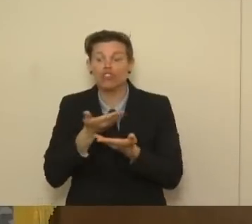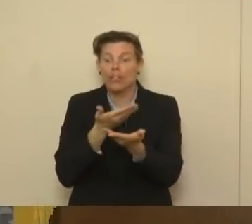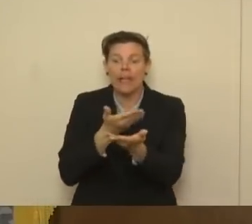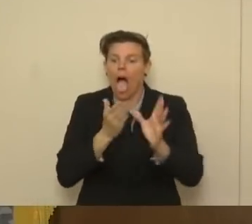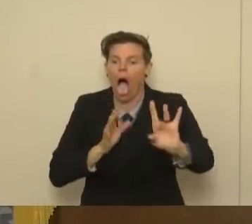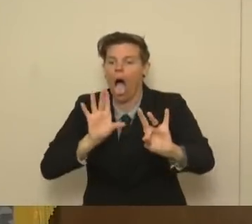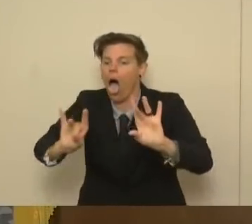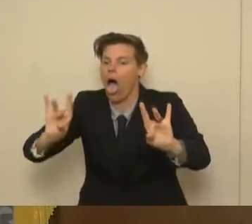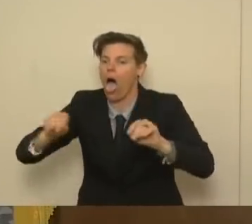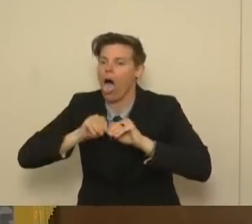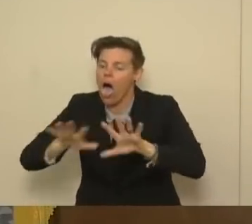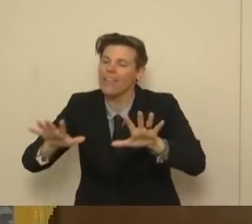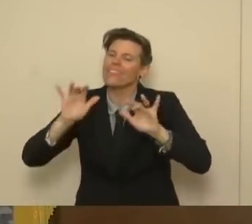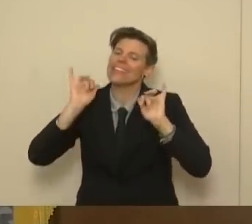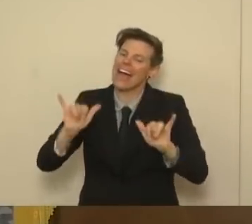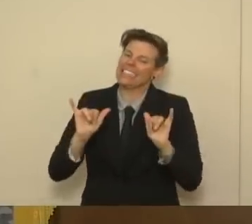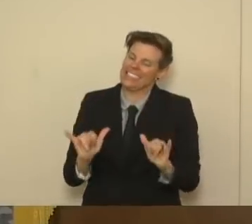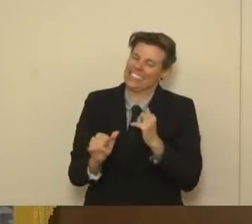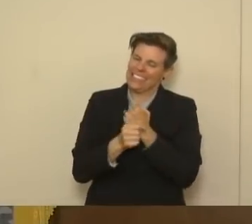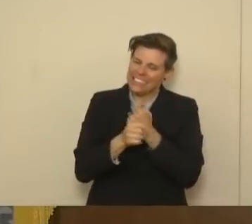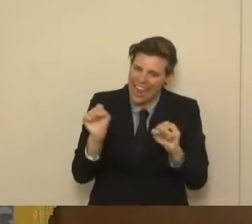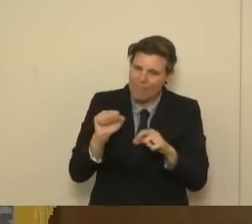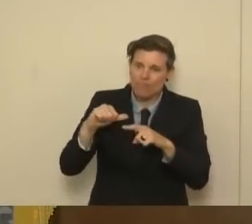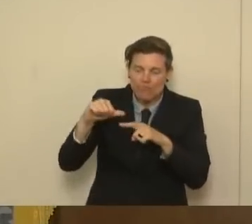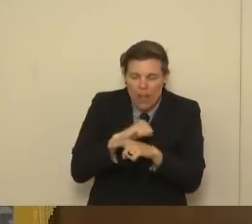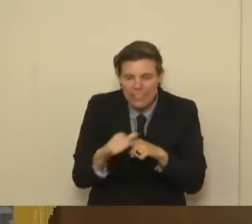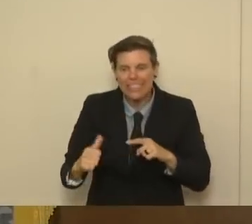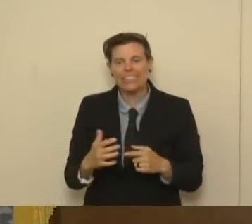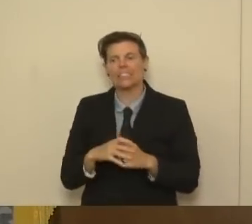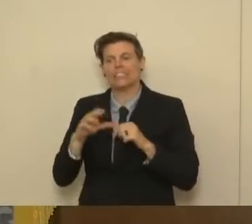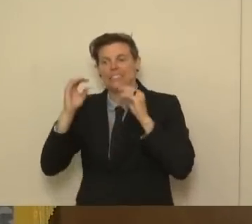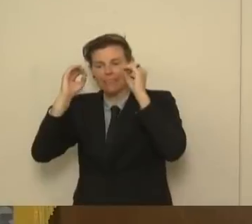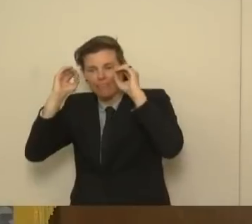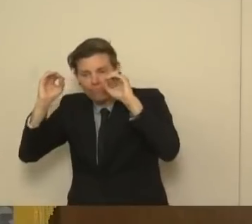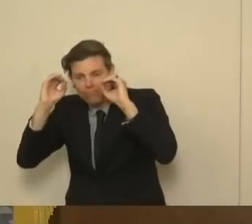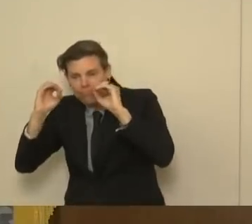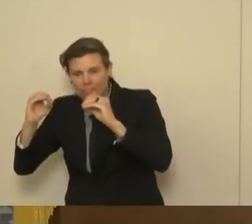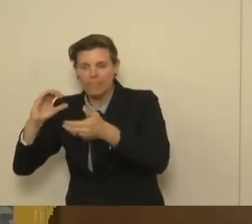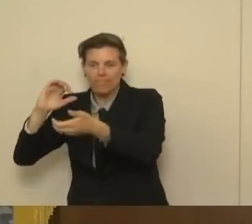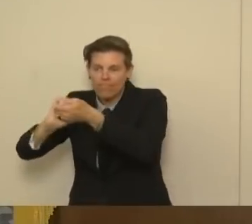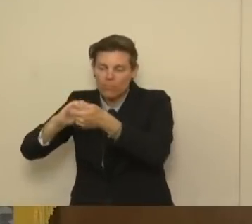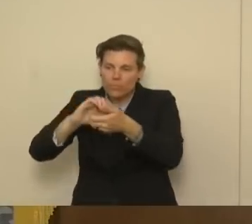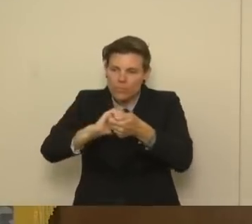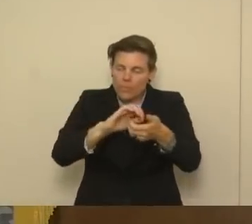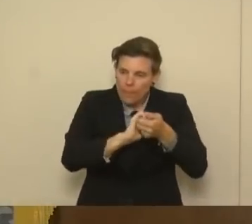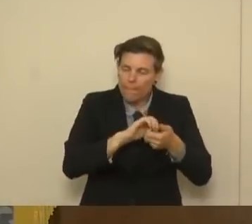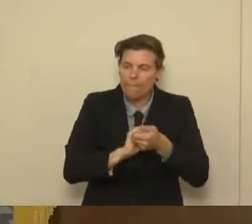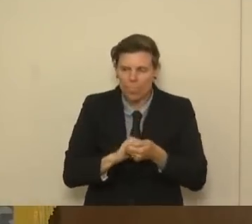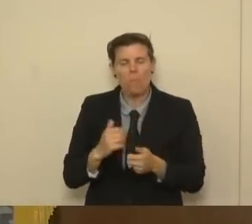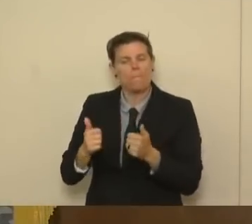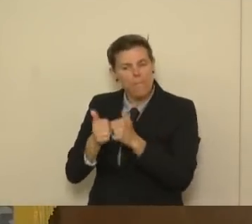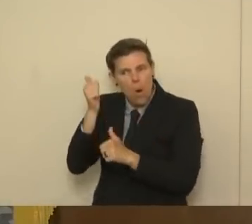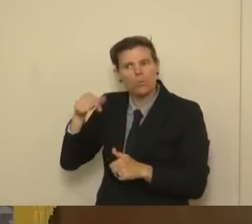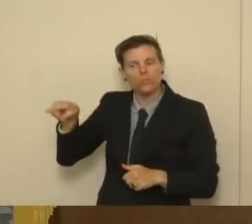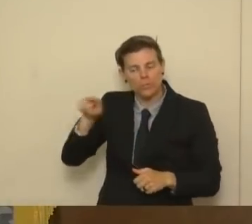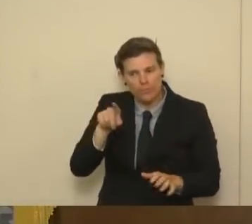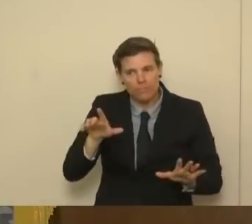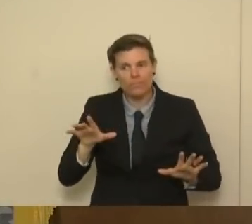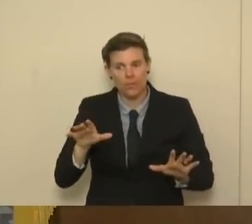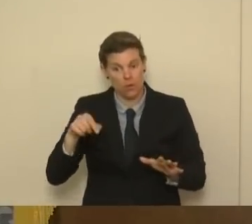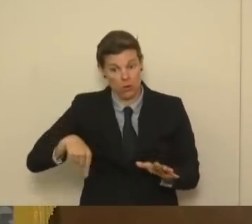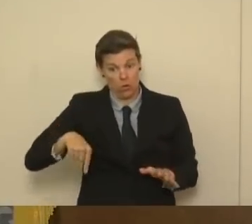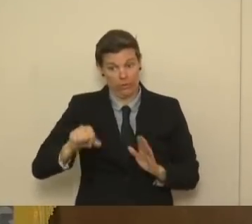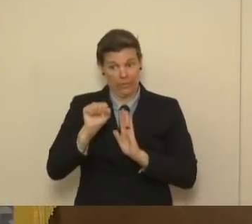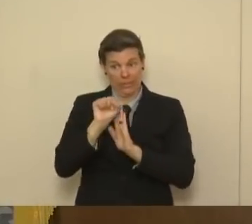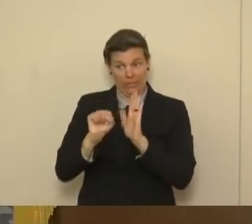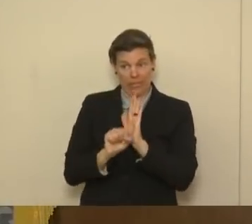Shout out to our education partners who are adhering to those in large part, although New Mexico, we've got some superintendents